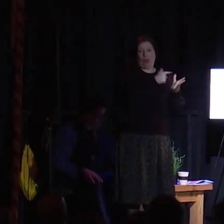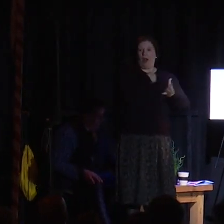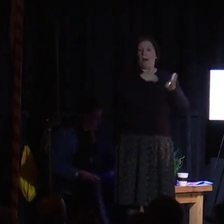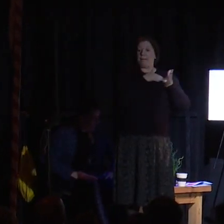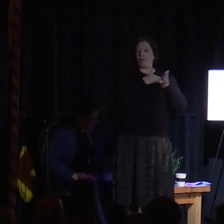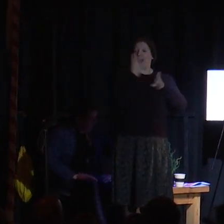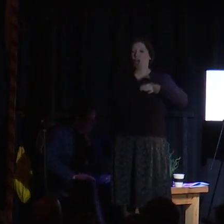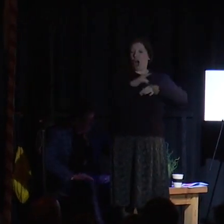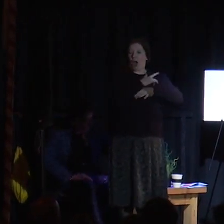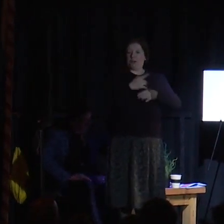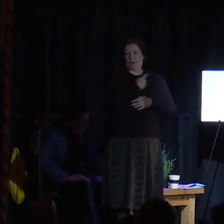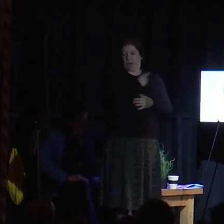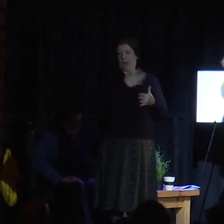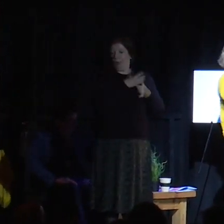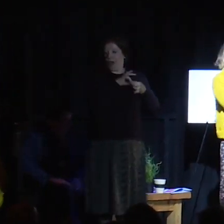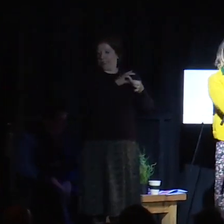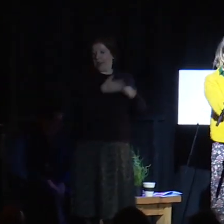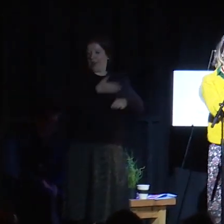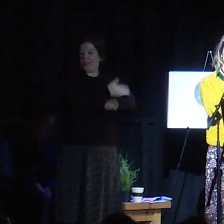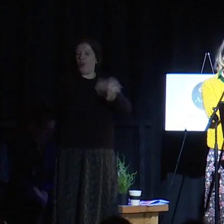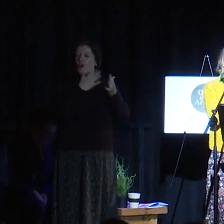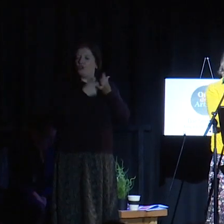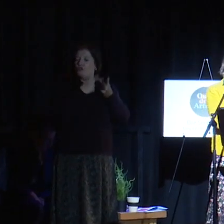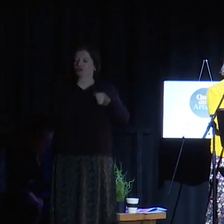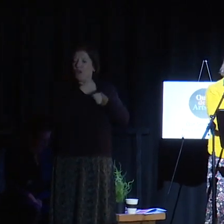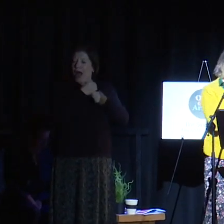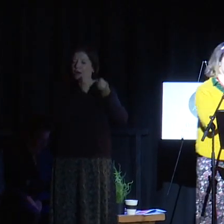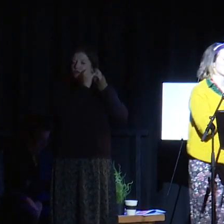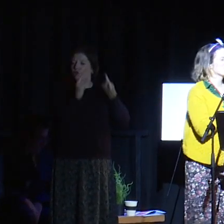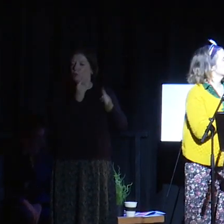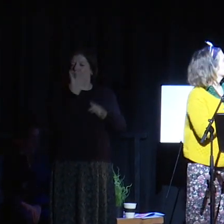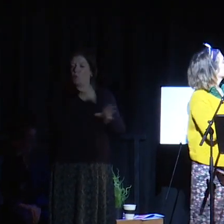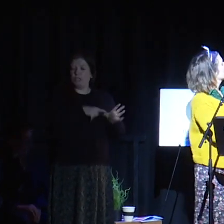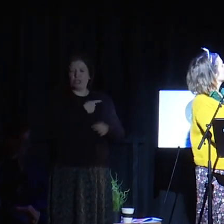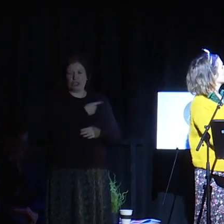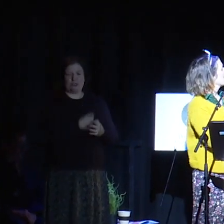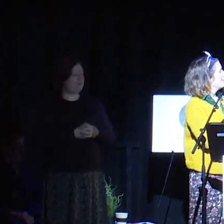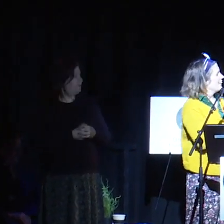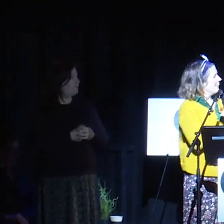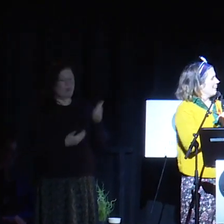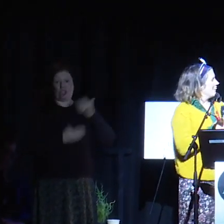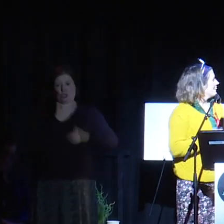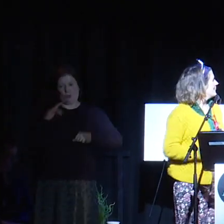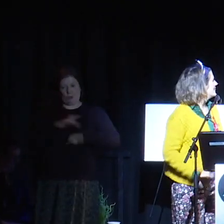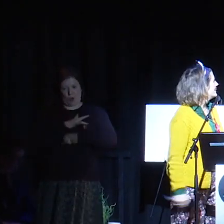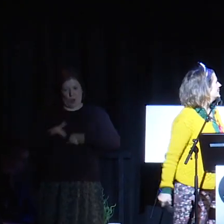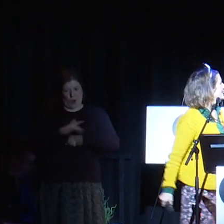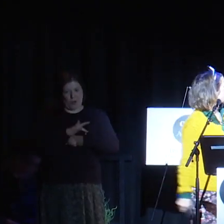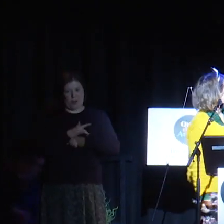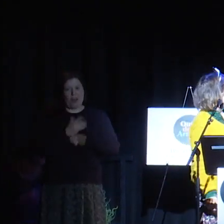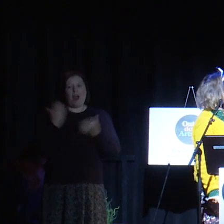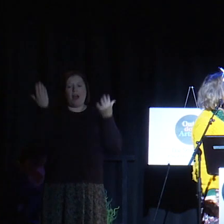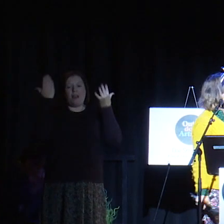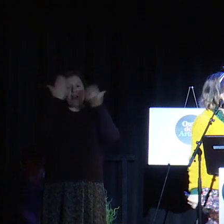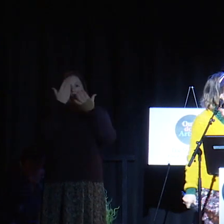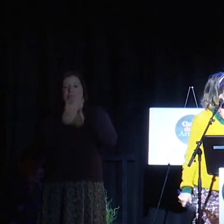Memoration Arts. We worked together previously at Ragroof for 14 years. Our new show is called Nightlight